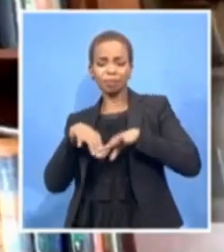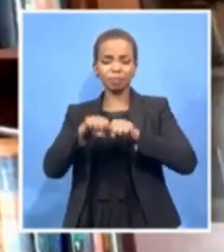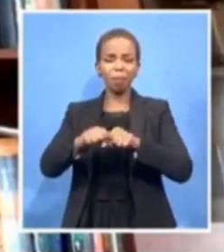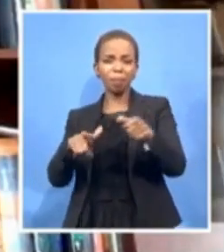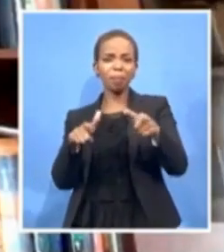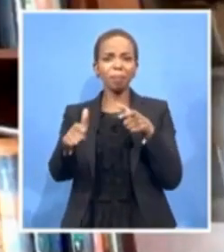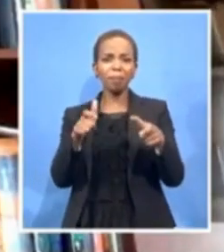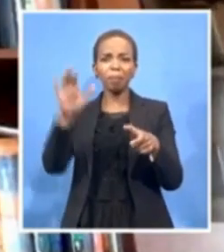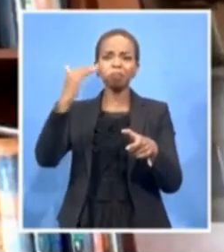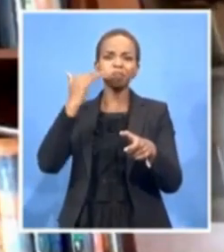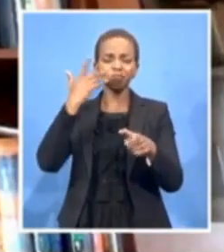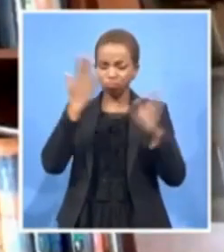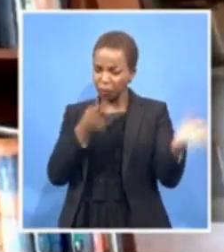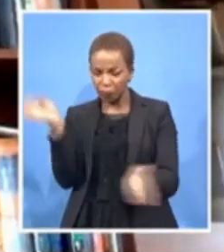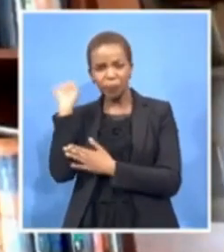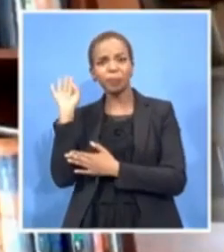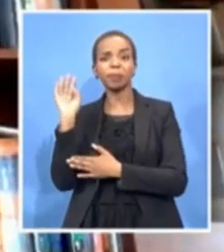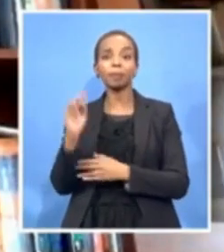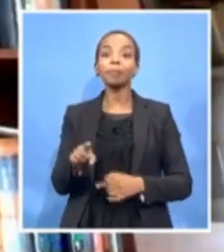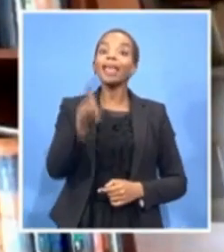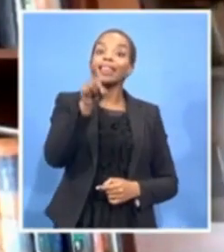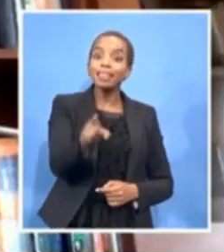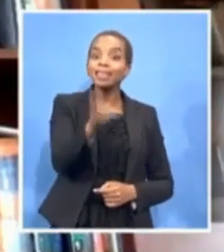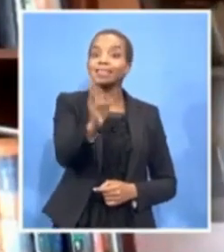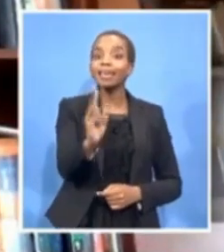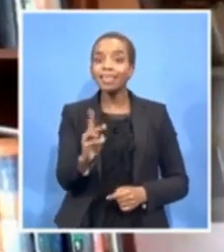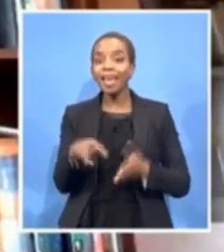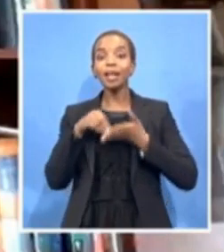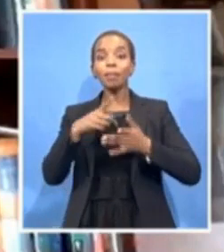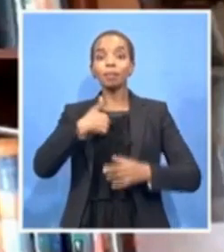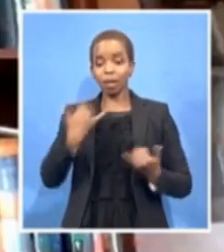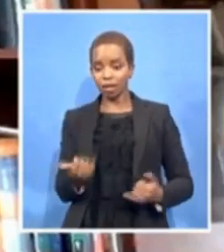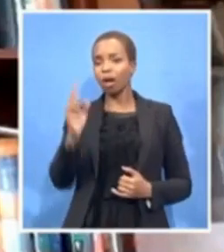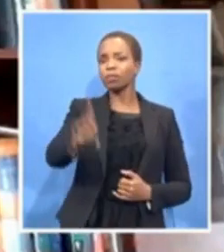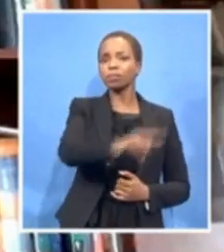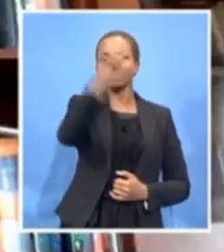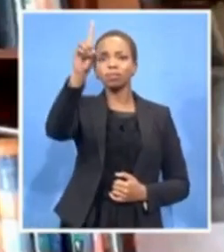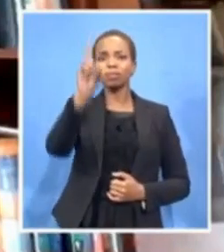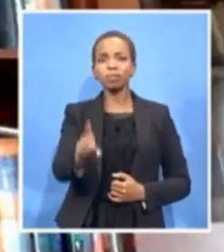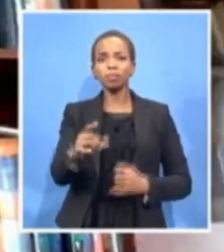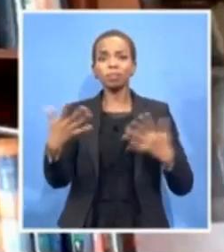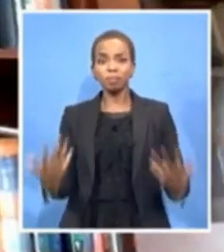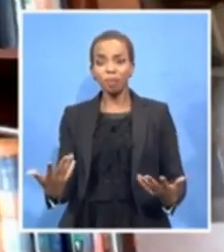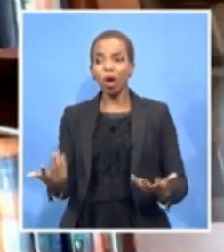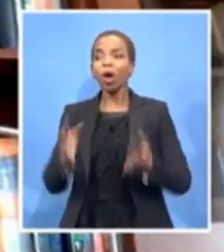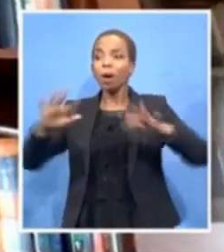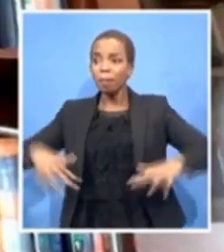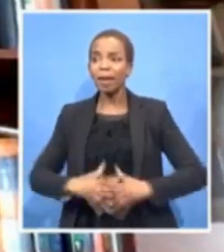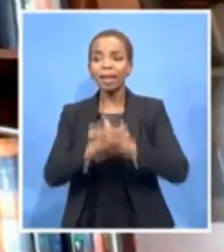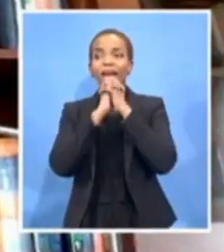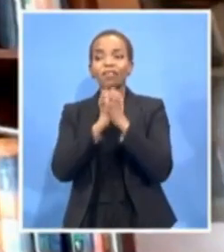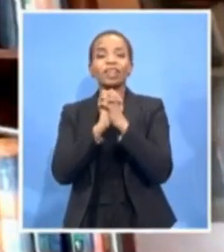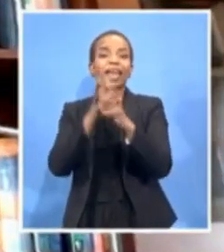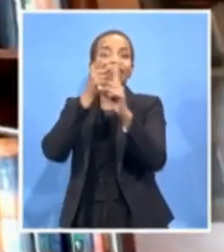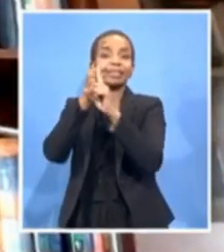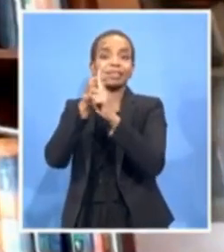brings me to the entire question of Pan-Africanism. It is something that is alive today as